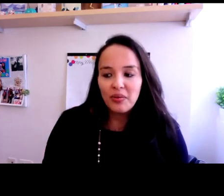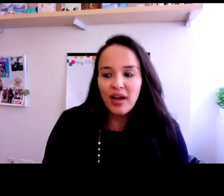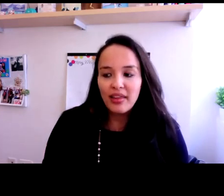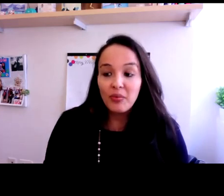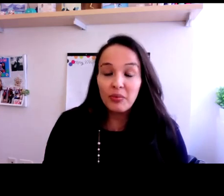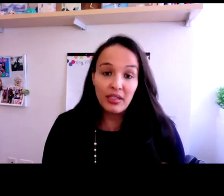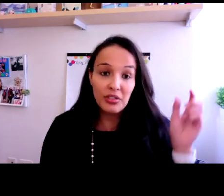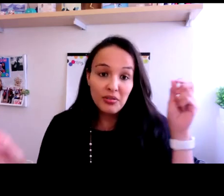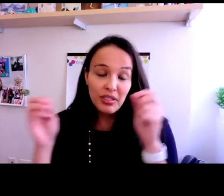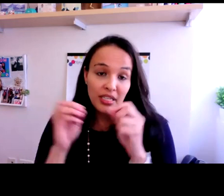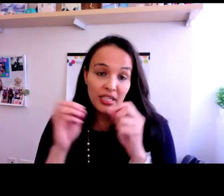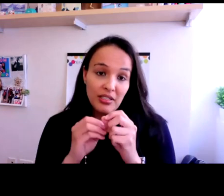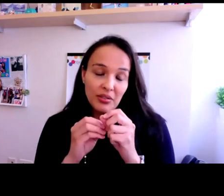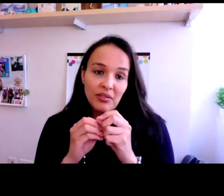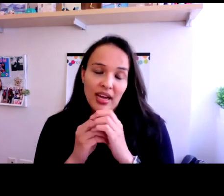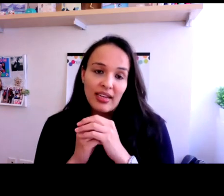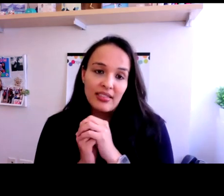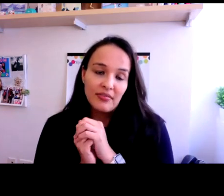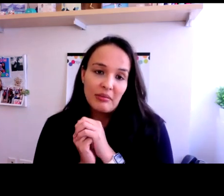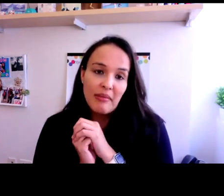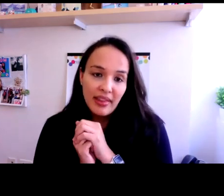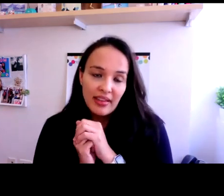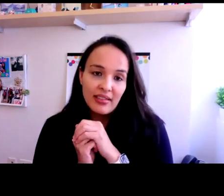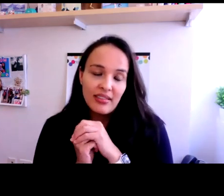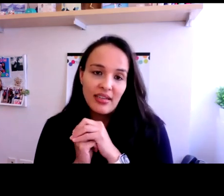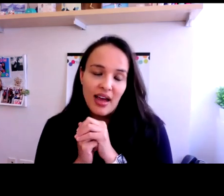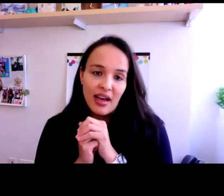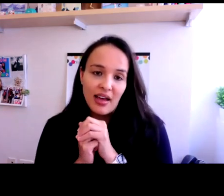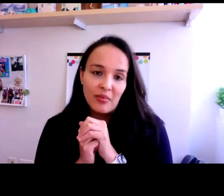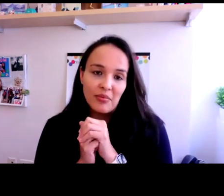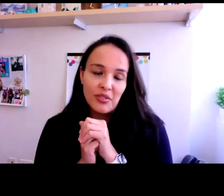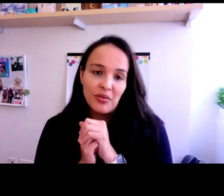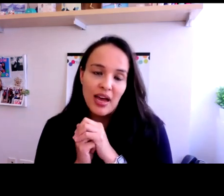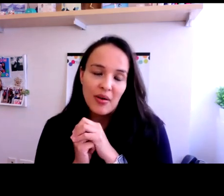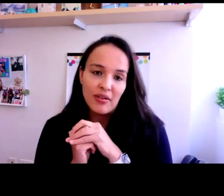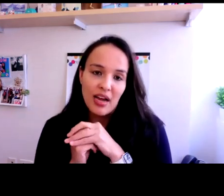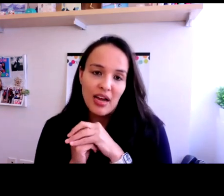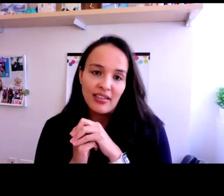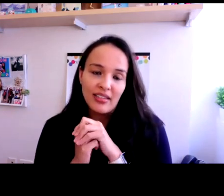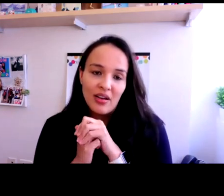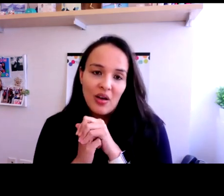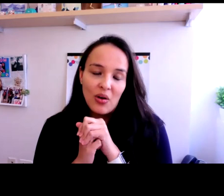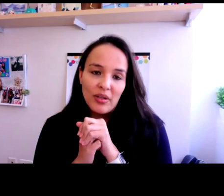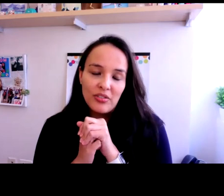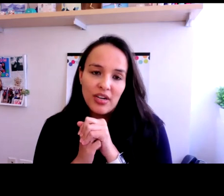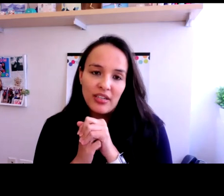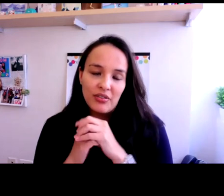so I think we really do need to utilize different methods so